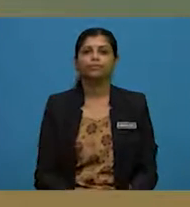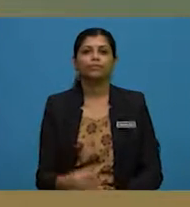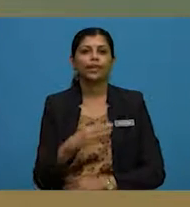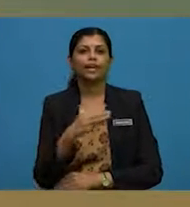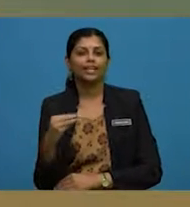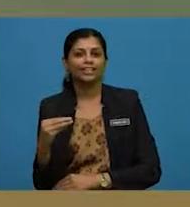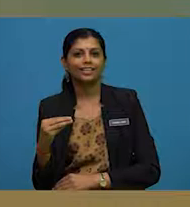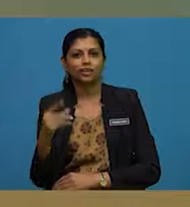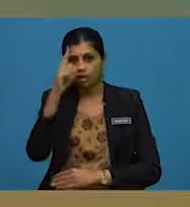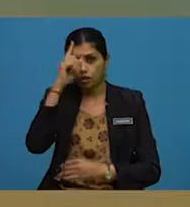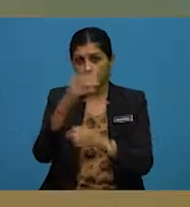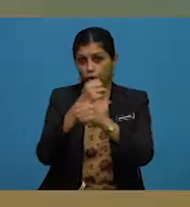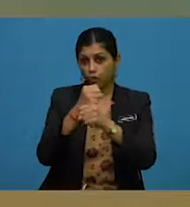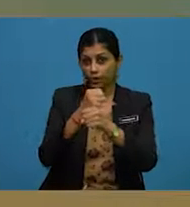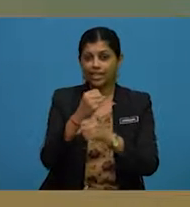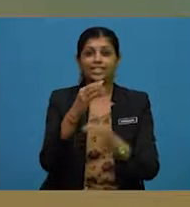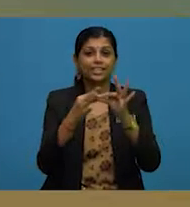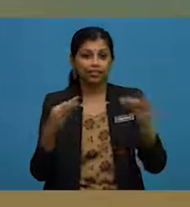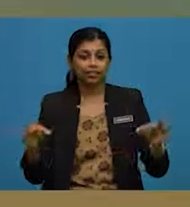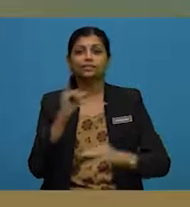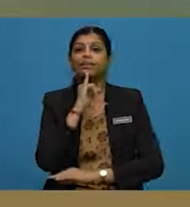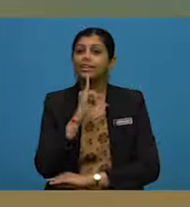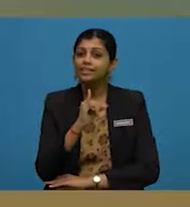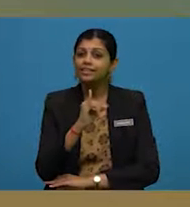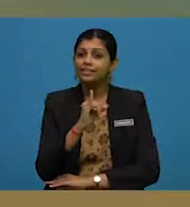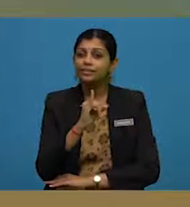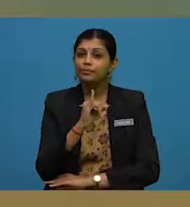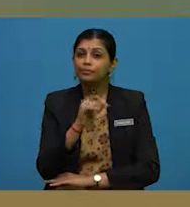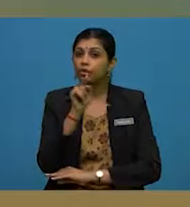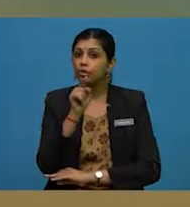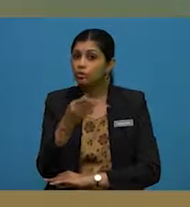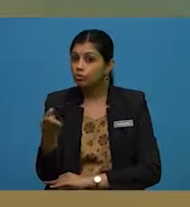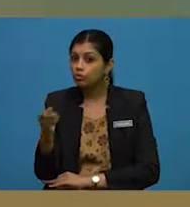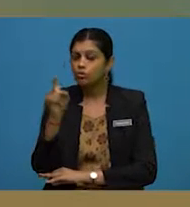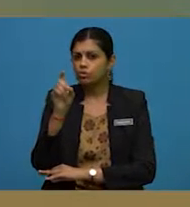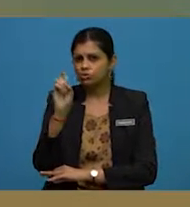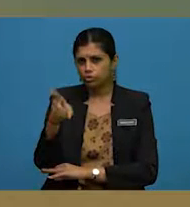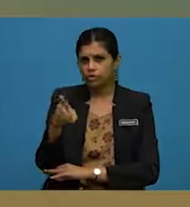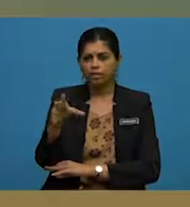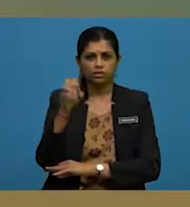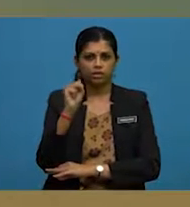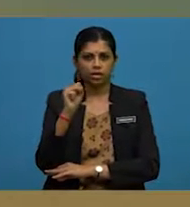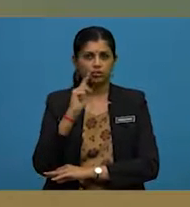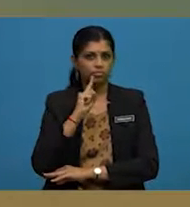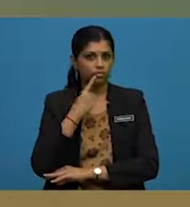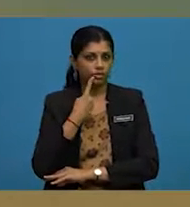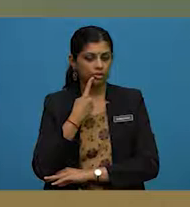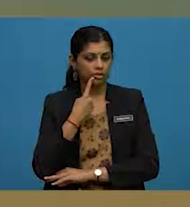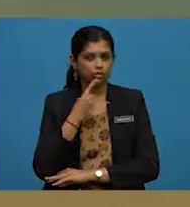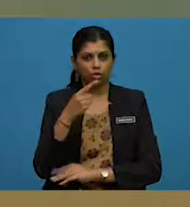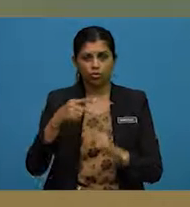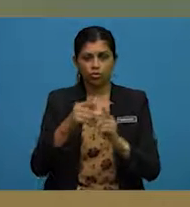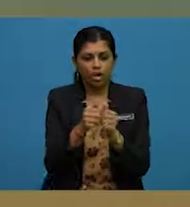And the concluding sentence is you should take serious measures to avoid this